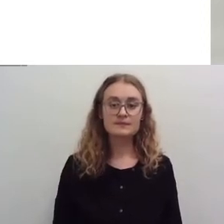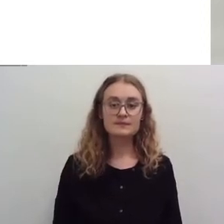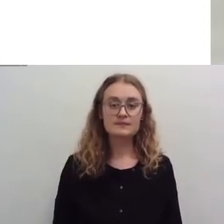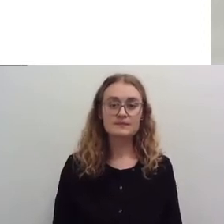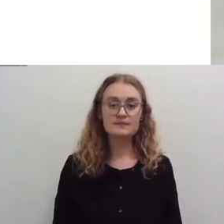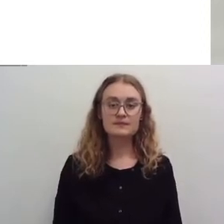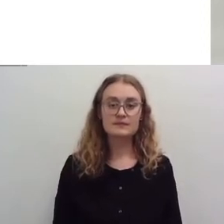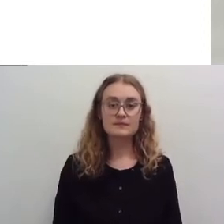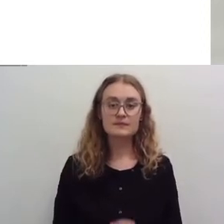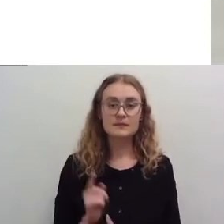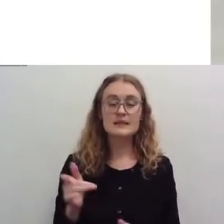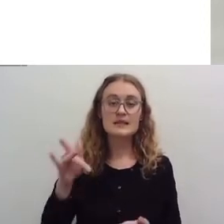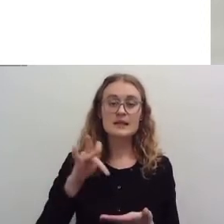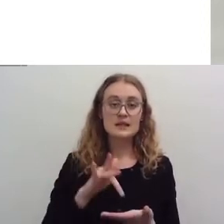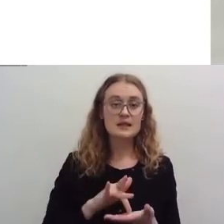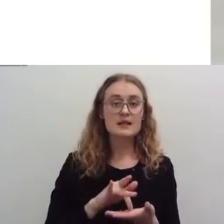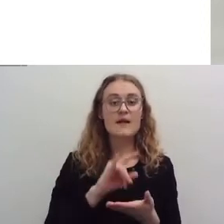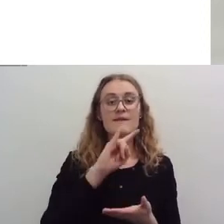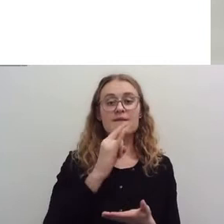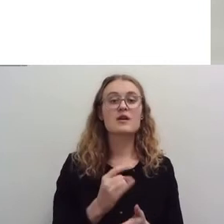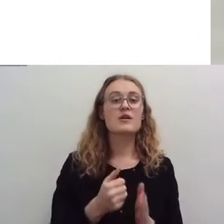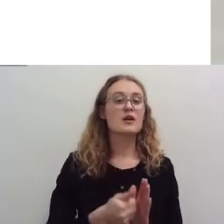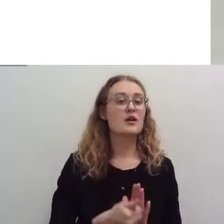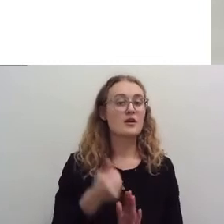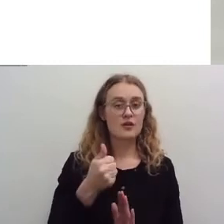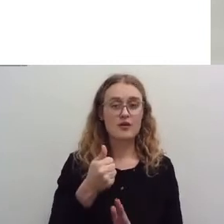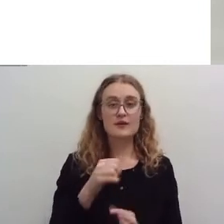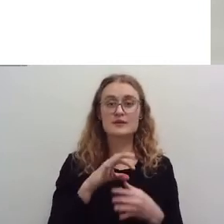worker a senior advisor from the